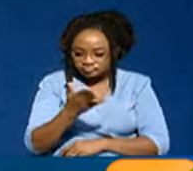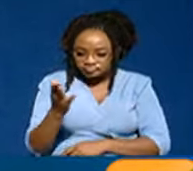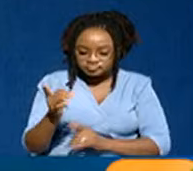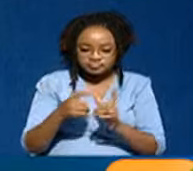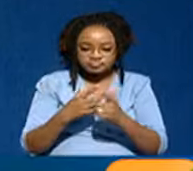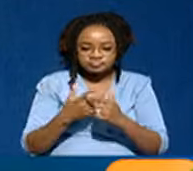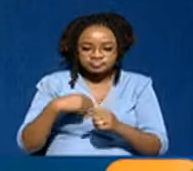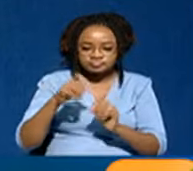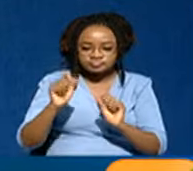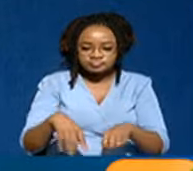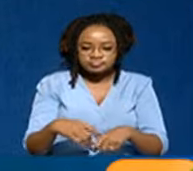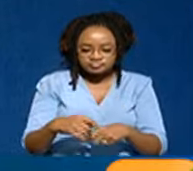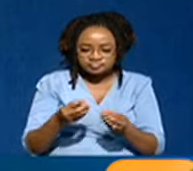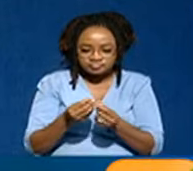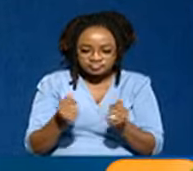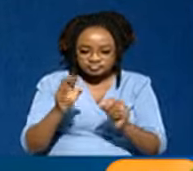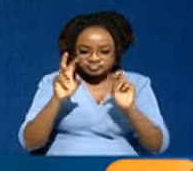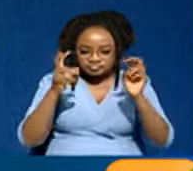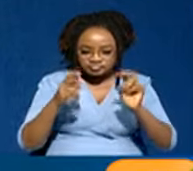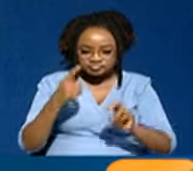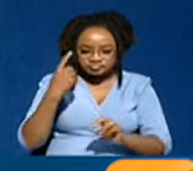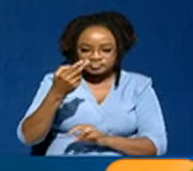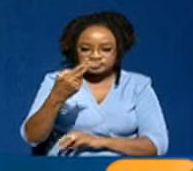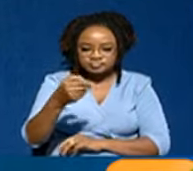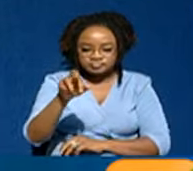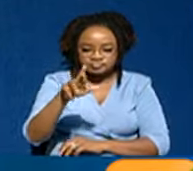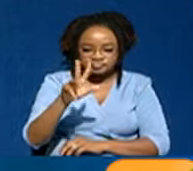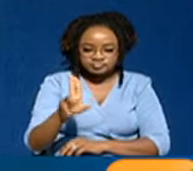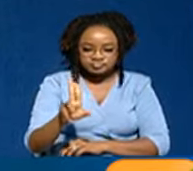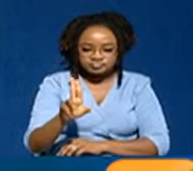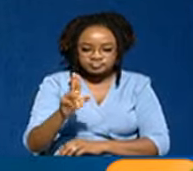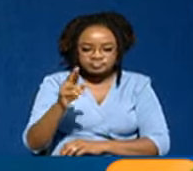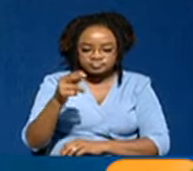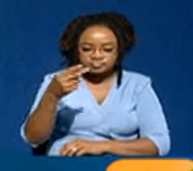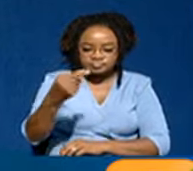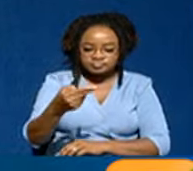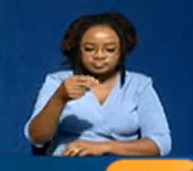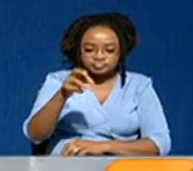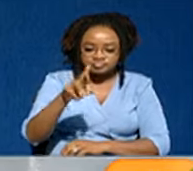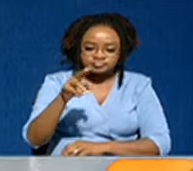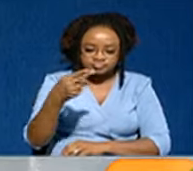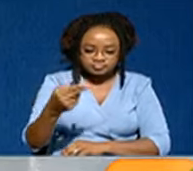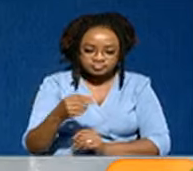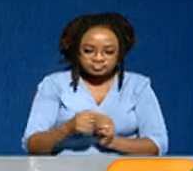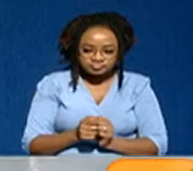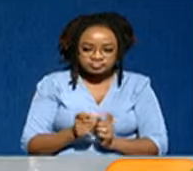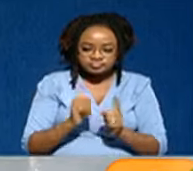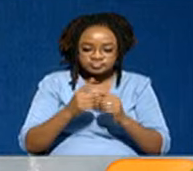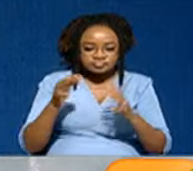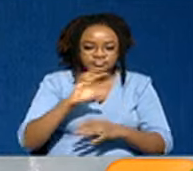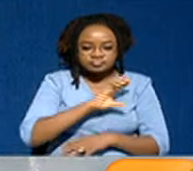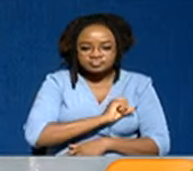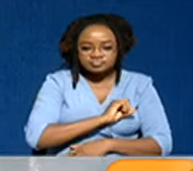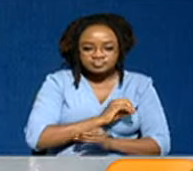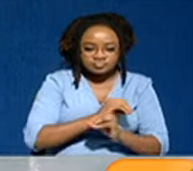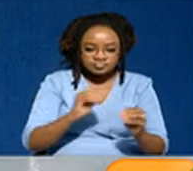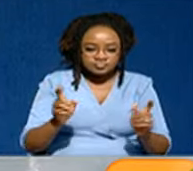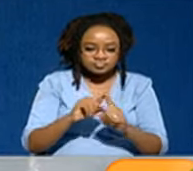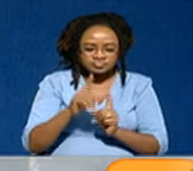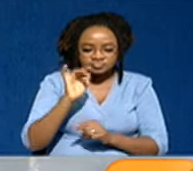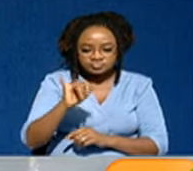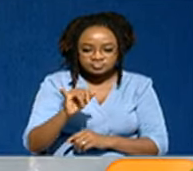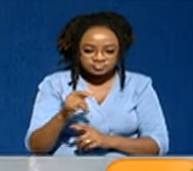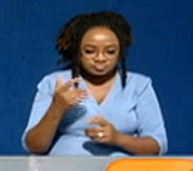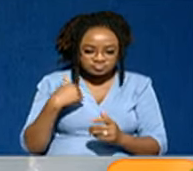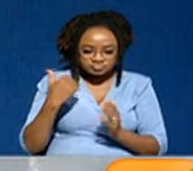the issues around HRH. But now they have become impatient. But you see, they have been waiting to the end. And it was a plan that was rolling